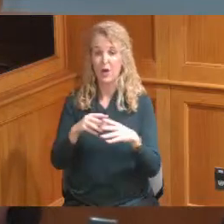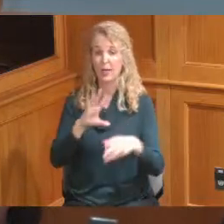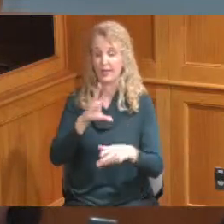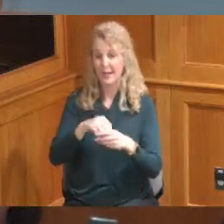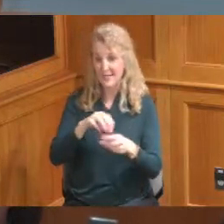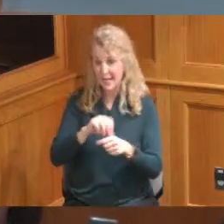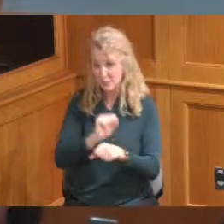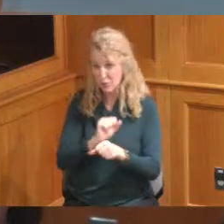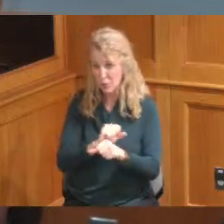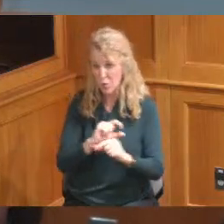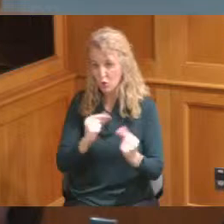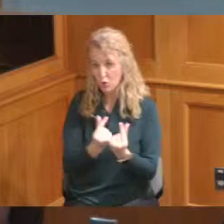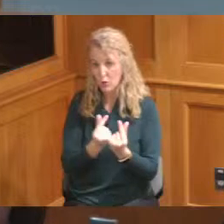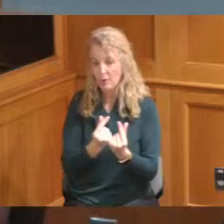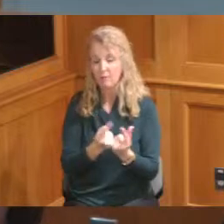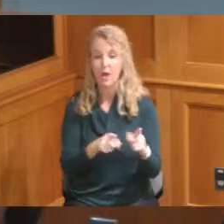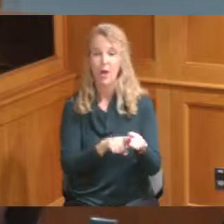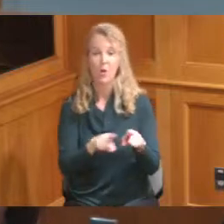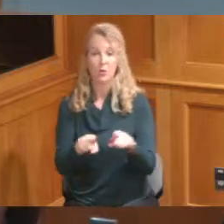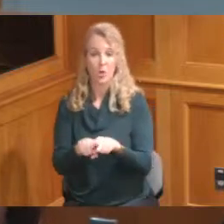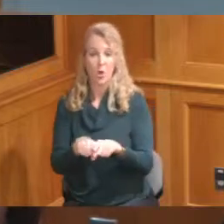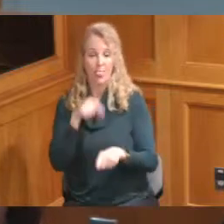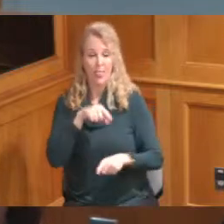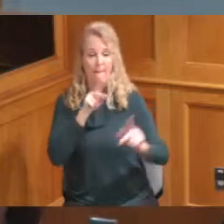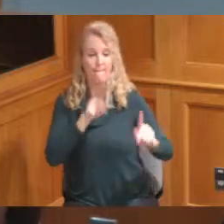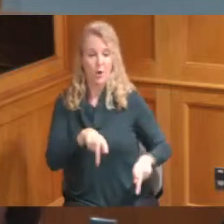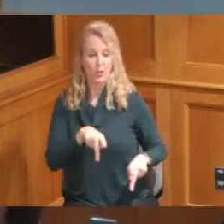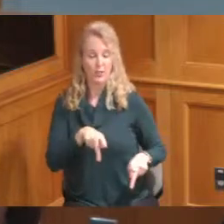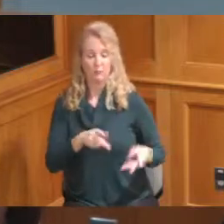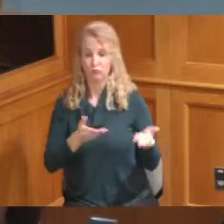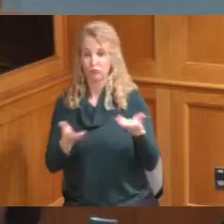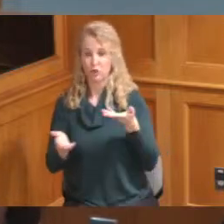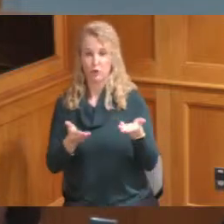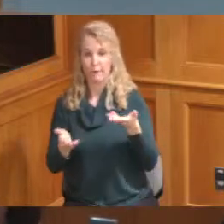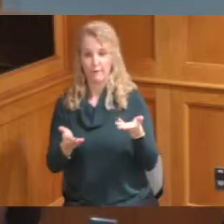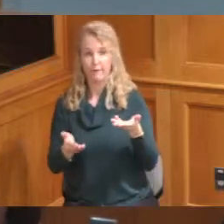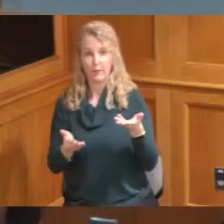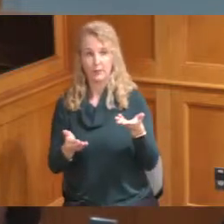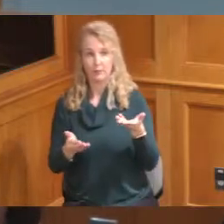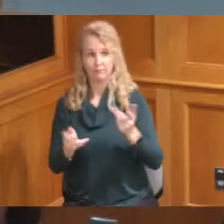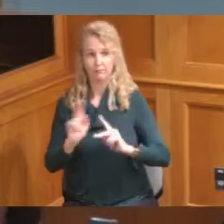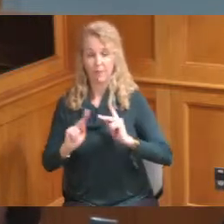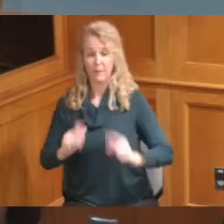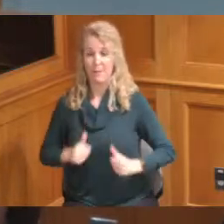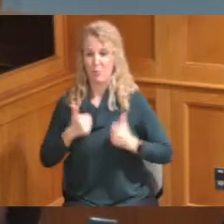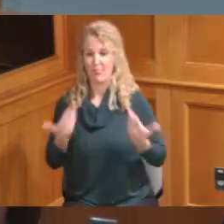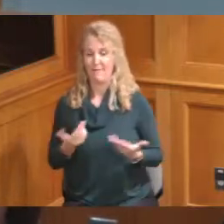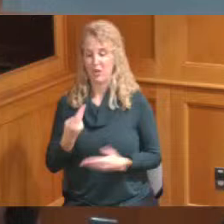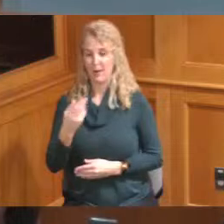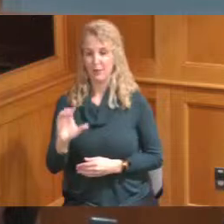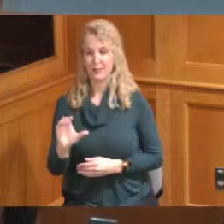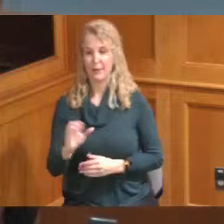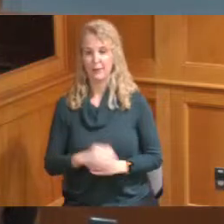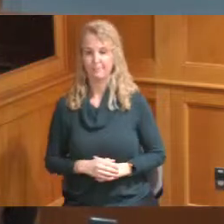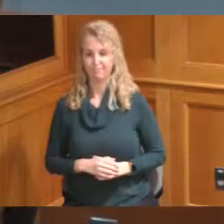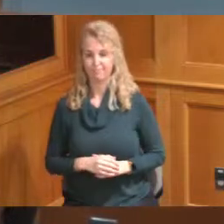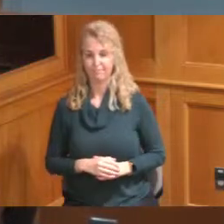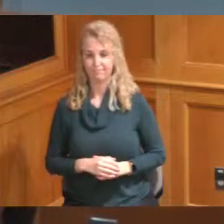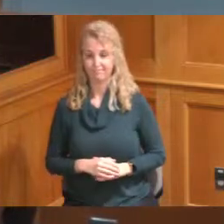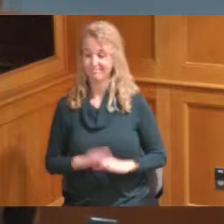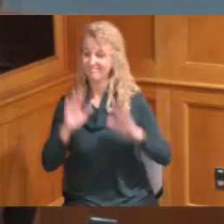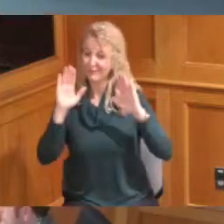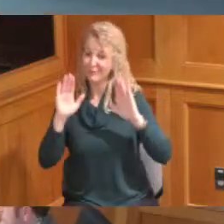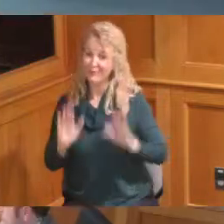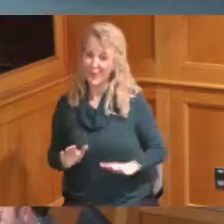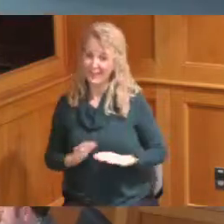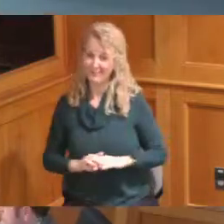the specific population, but it will universally serve residents of Hamilton County as well. Okay, great.